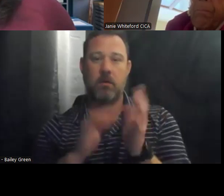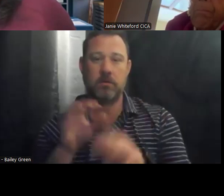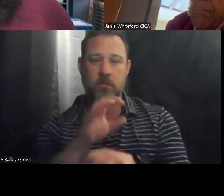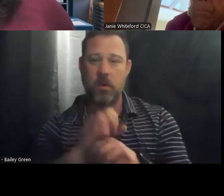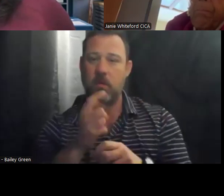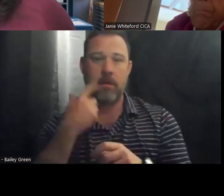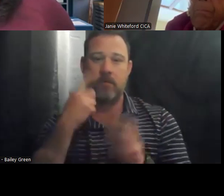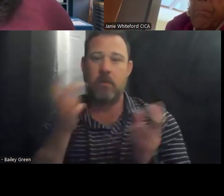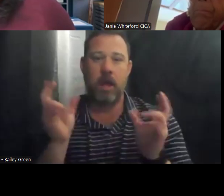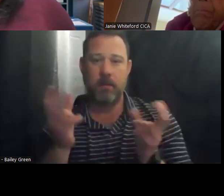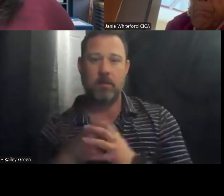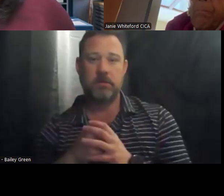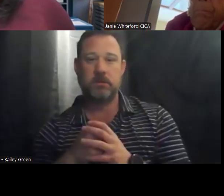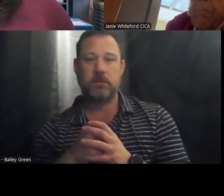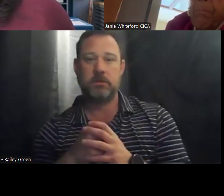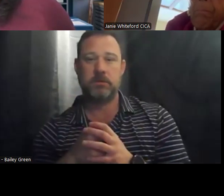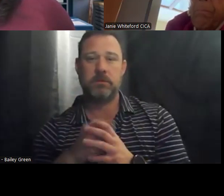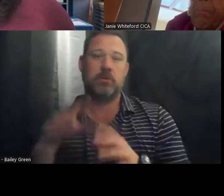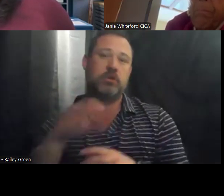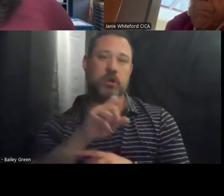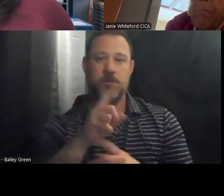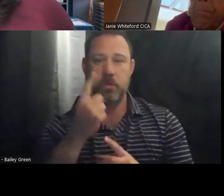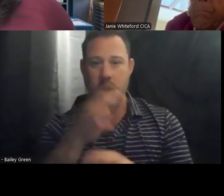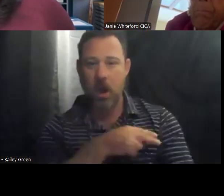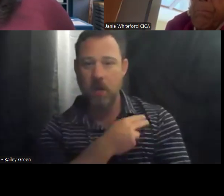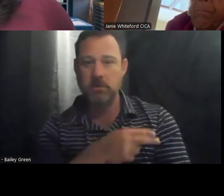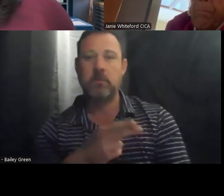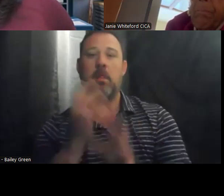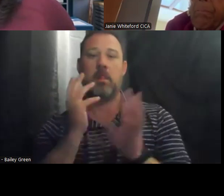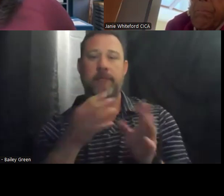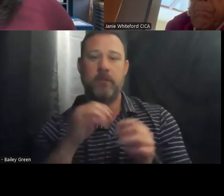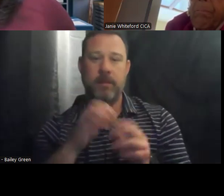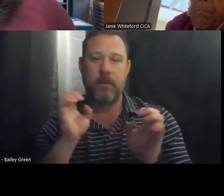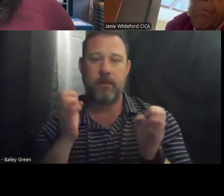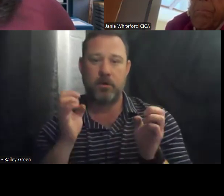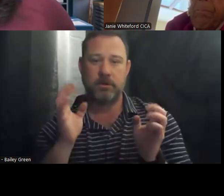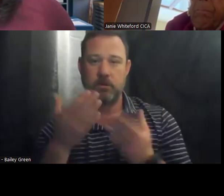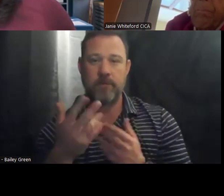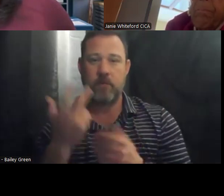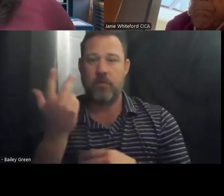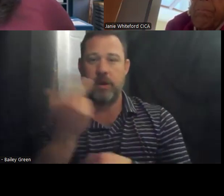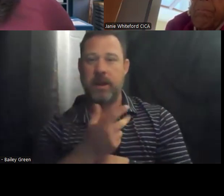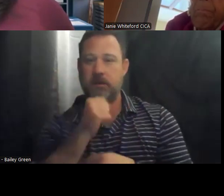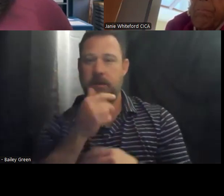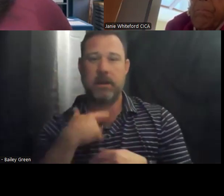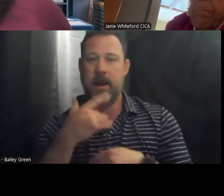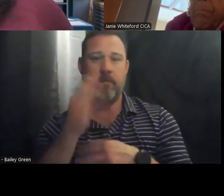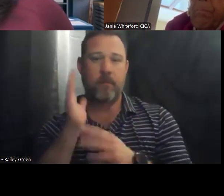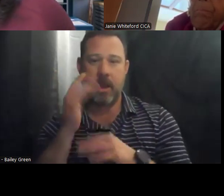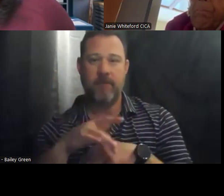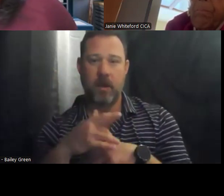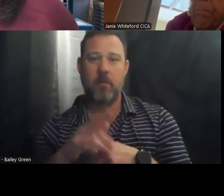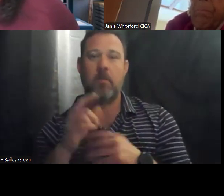to call an ambulance. Took him to one hospital. They left him in an emergency room for 3 days because they didn't have a bed. They found a